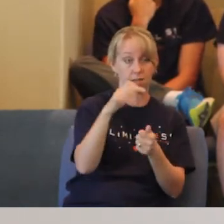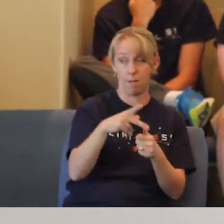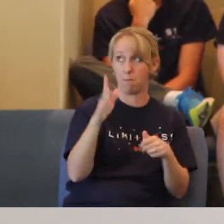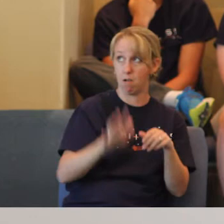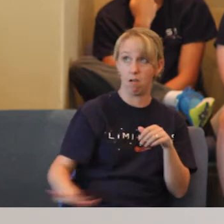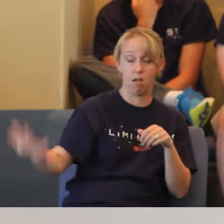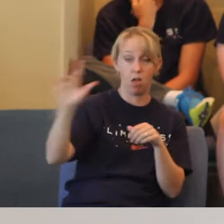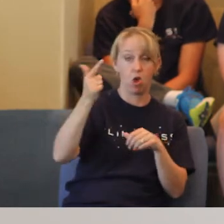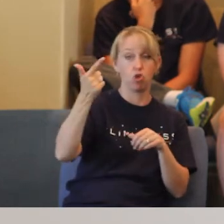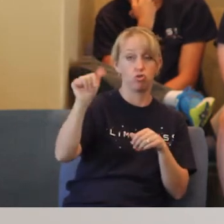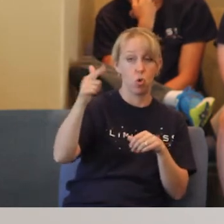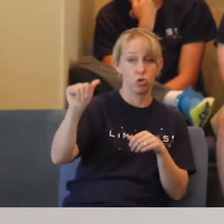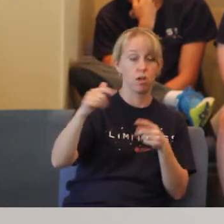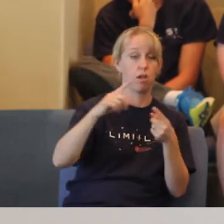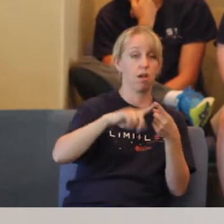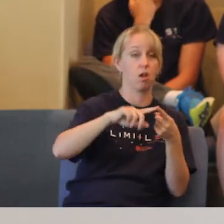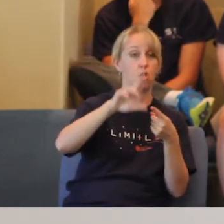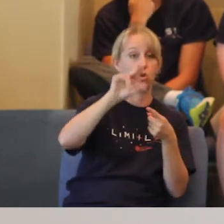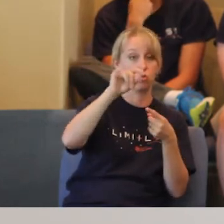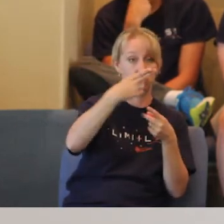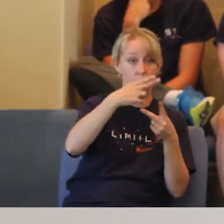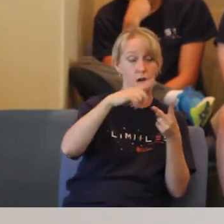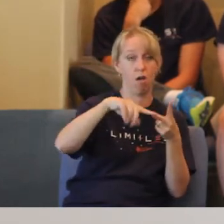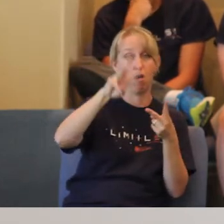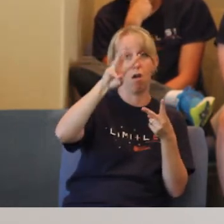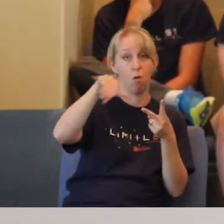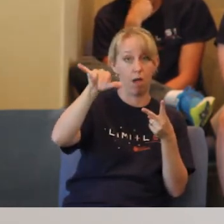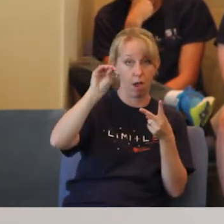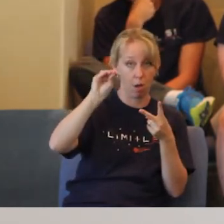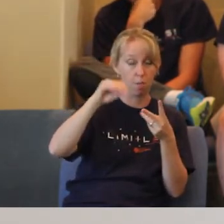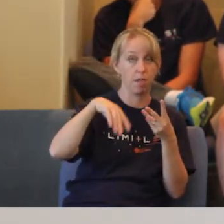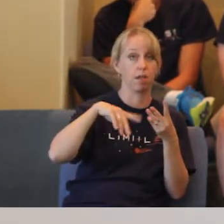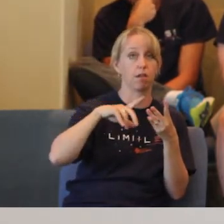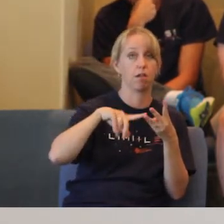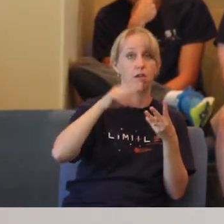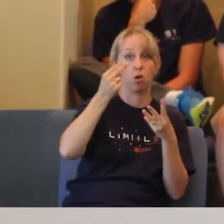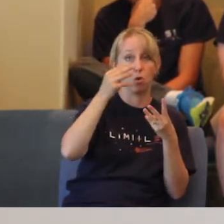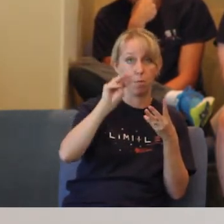Wyoming, New Mexico, Kansas.